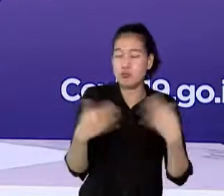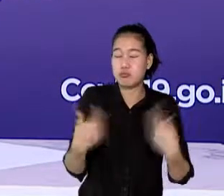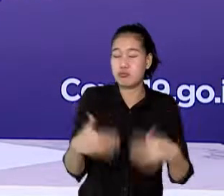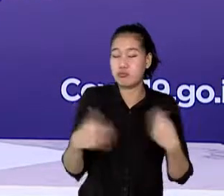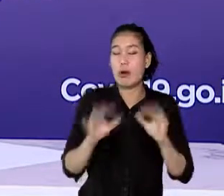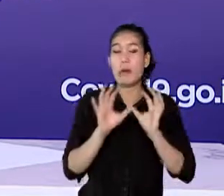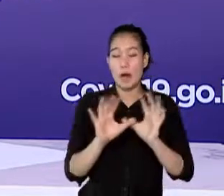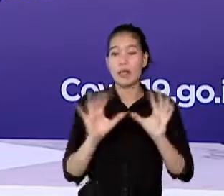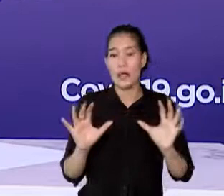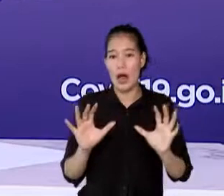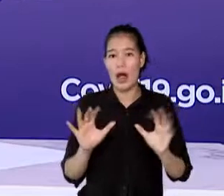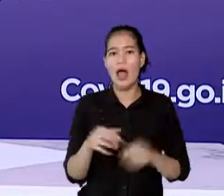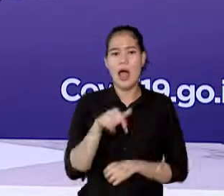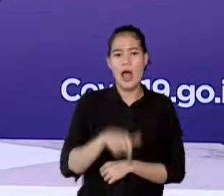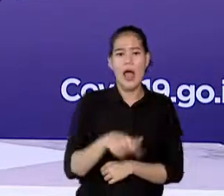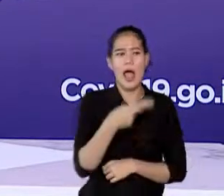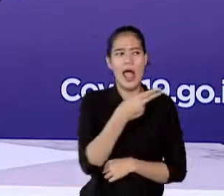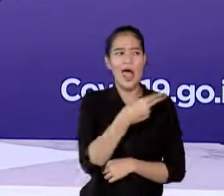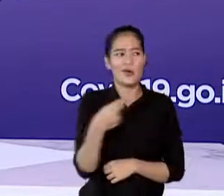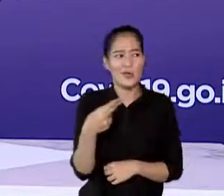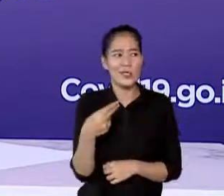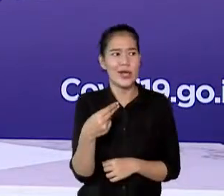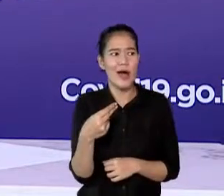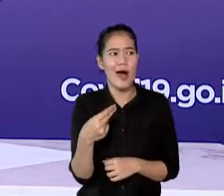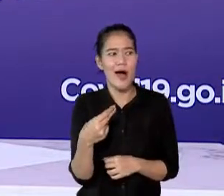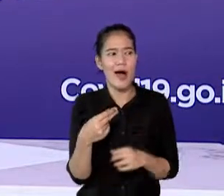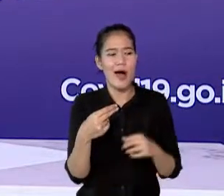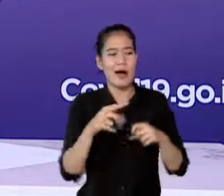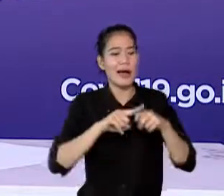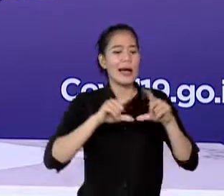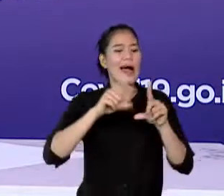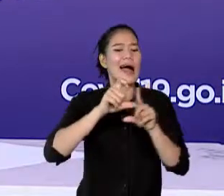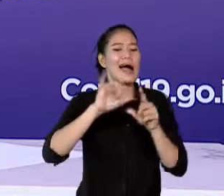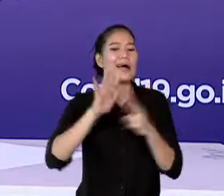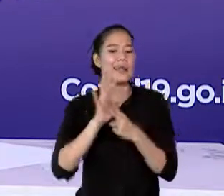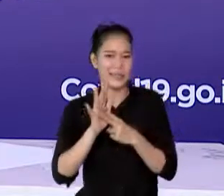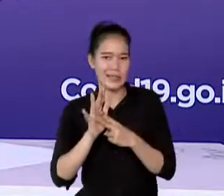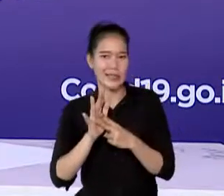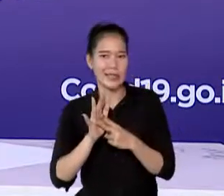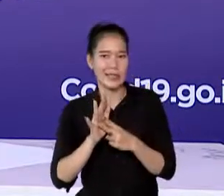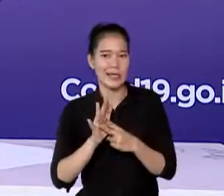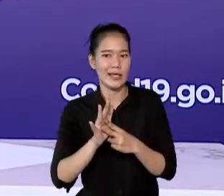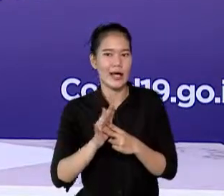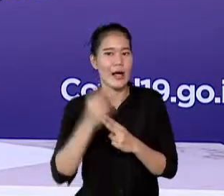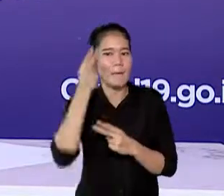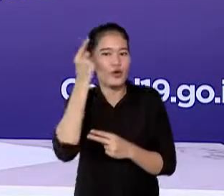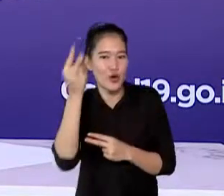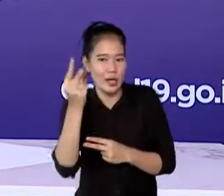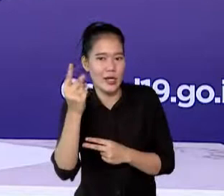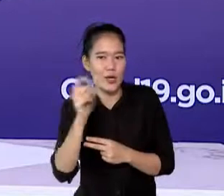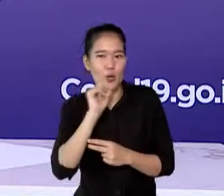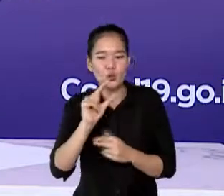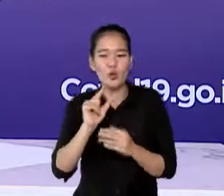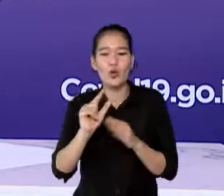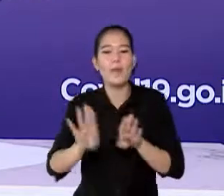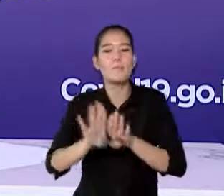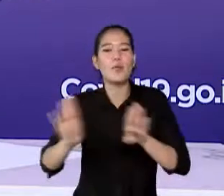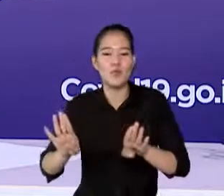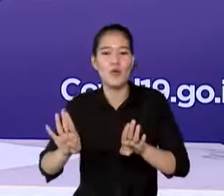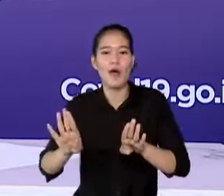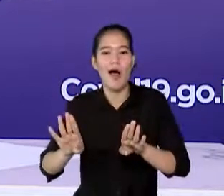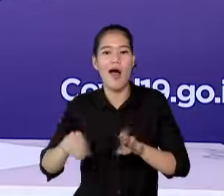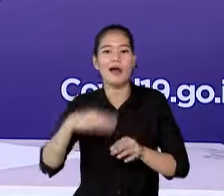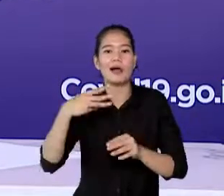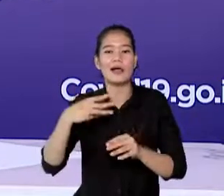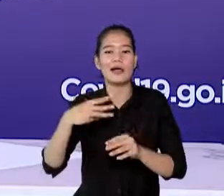high, and Indonesia Chamber of Commerce, or Kadin, plans to open registration for the third